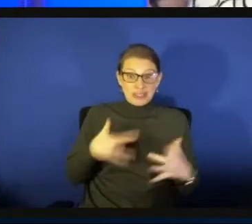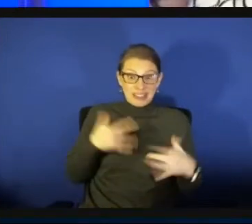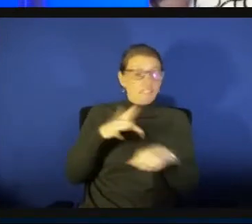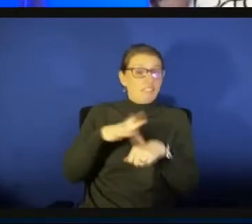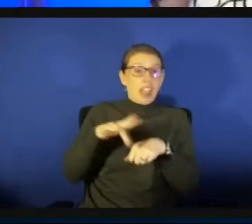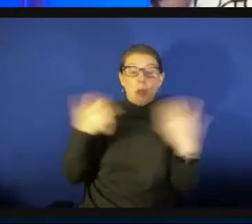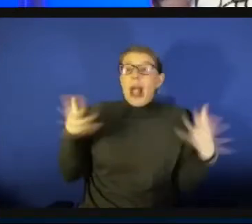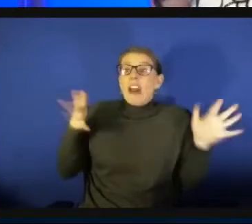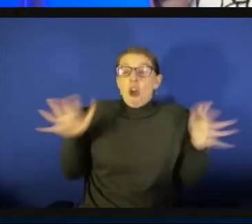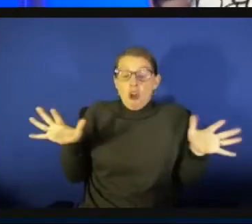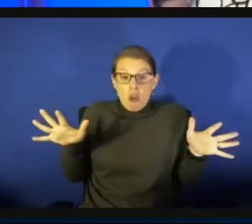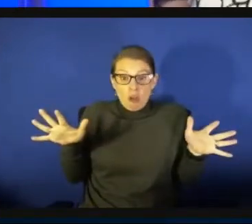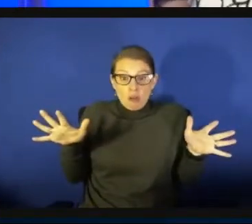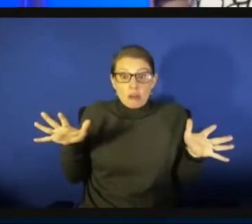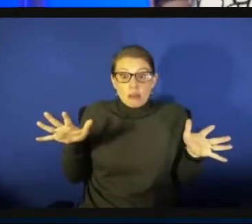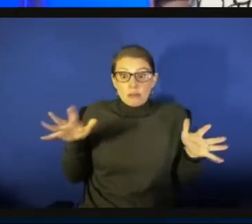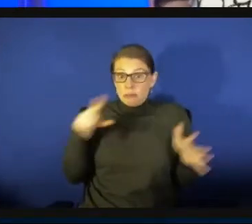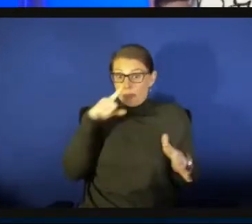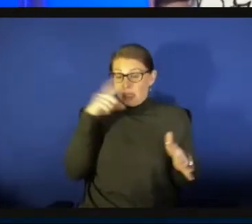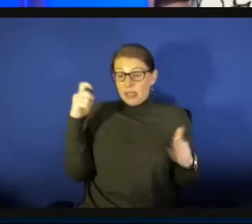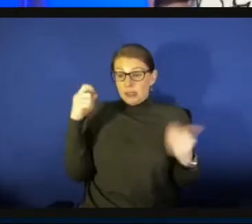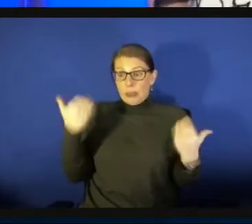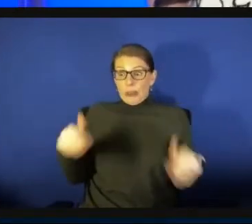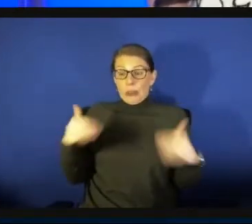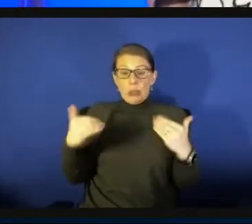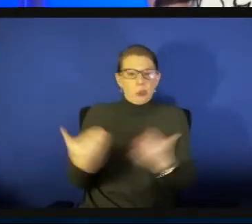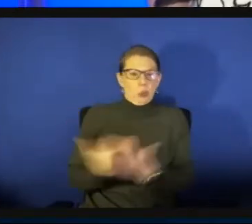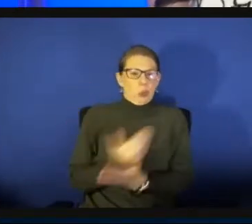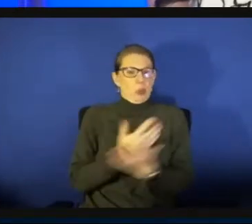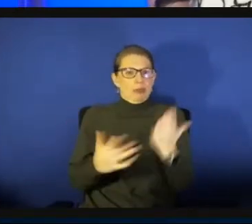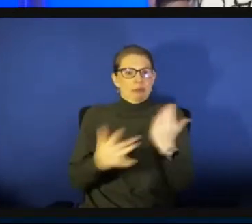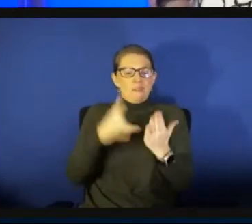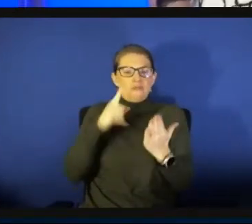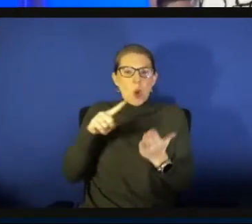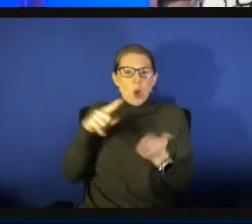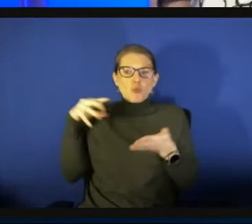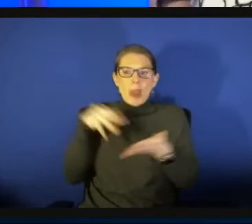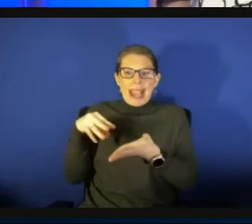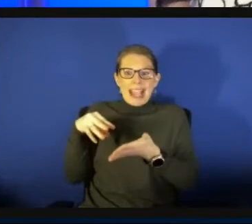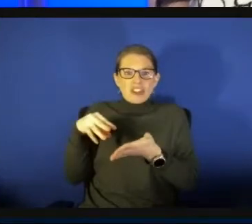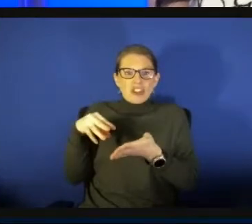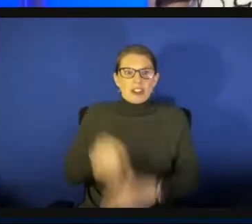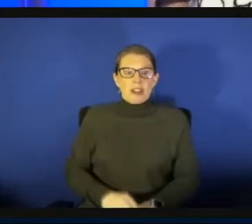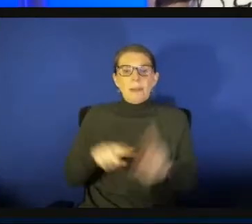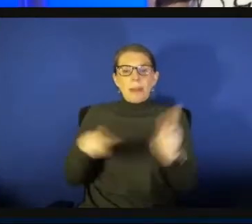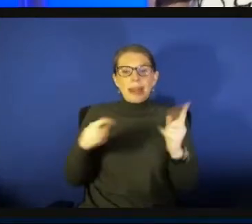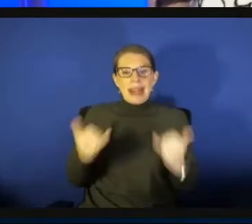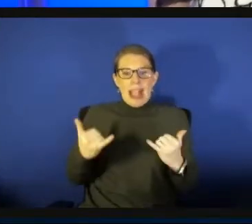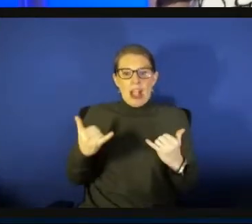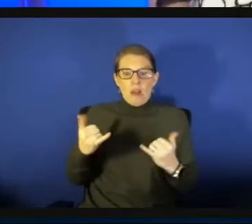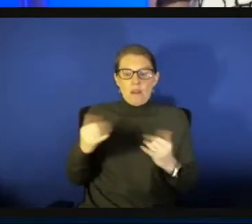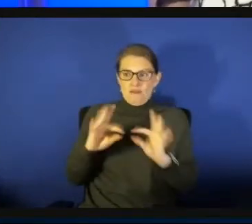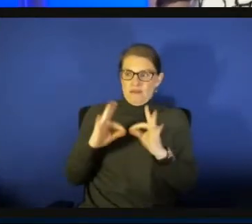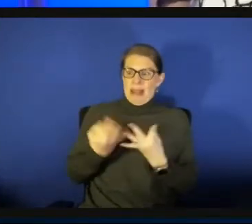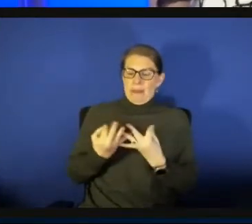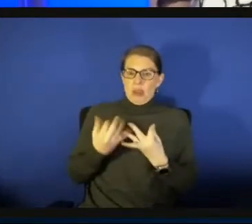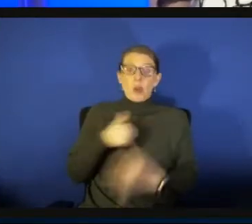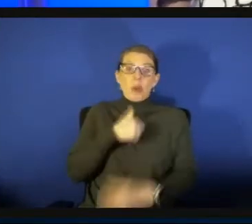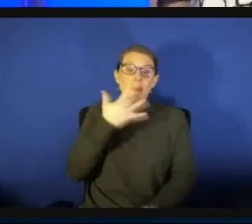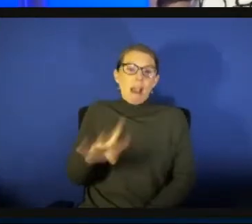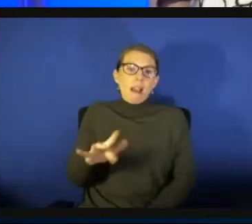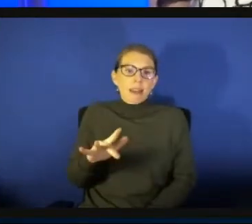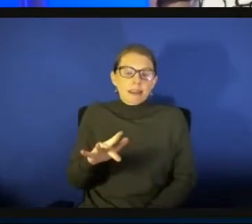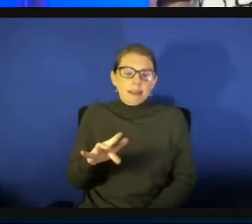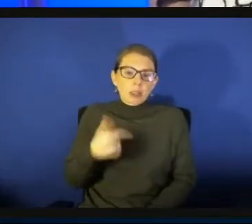available at all because it was so revolutionary for radiation. But now, you know, families, we were lucky we were able